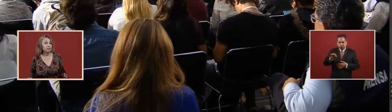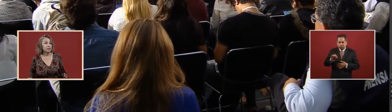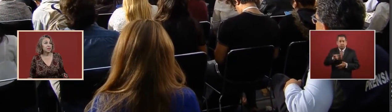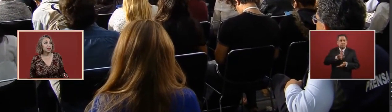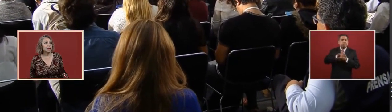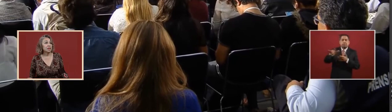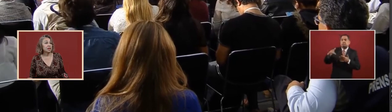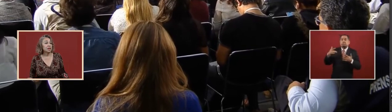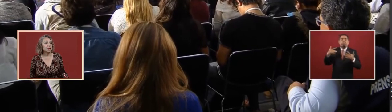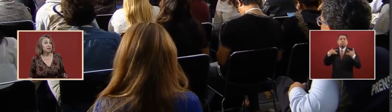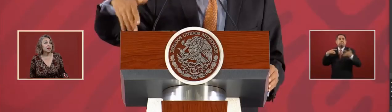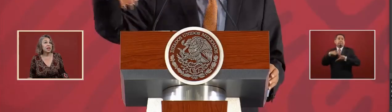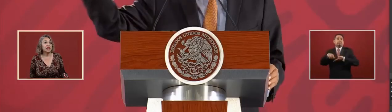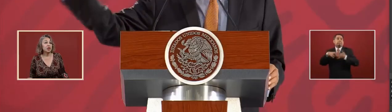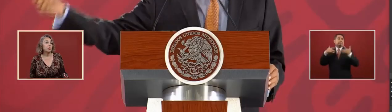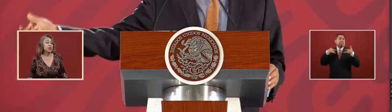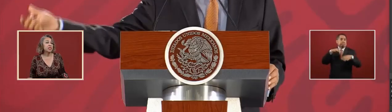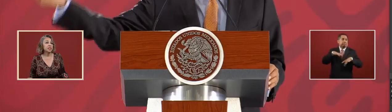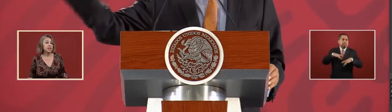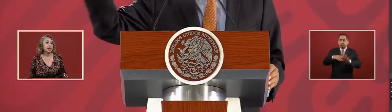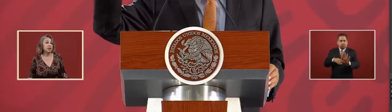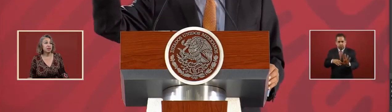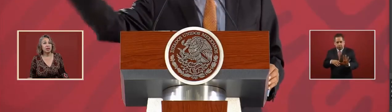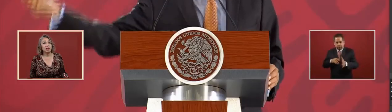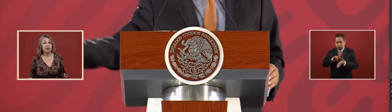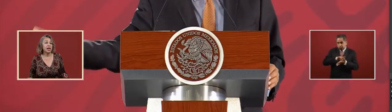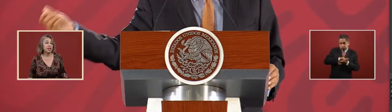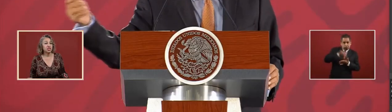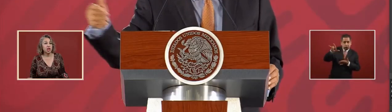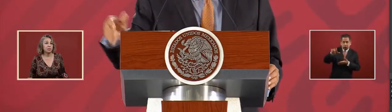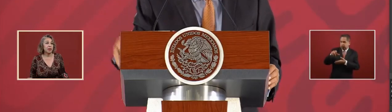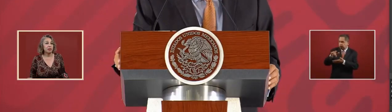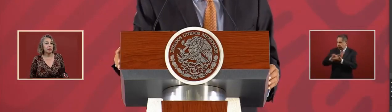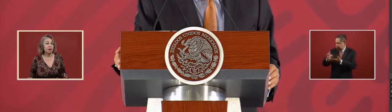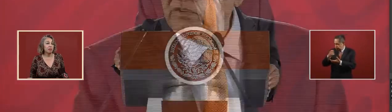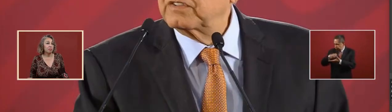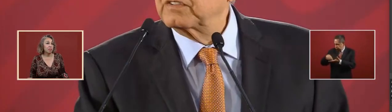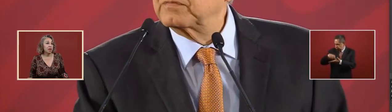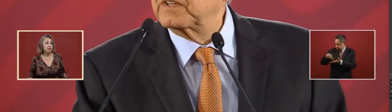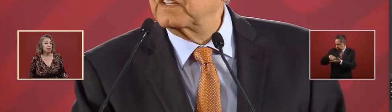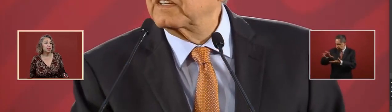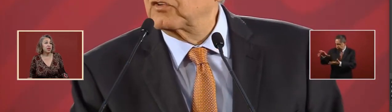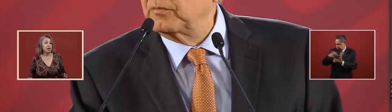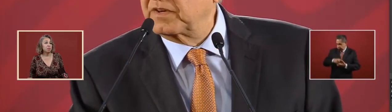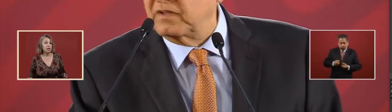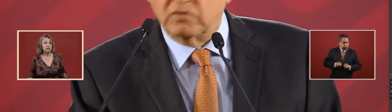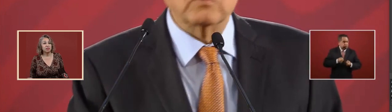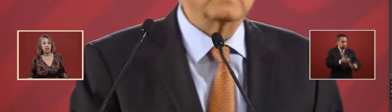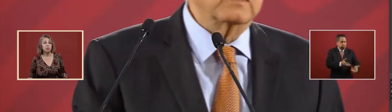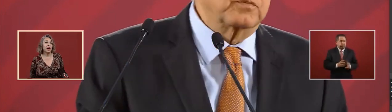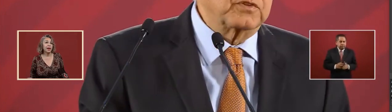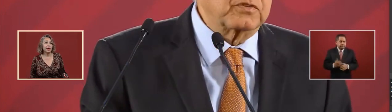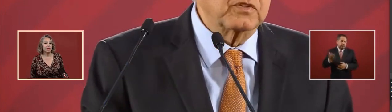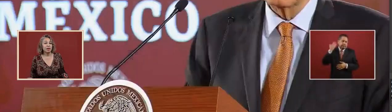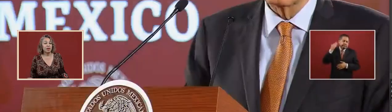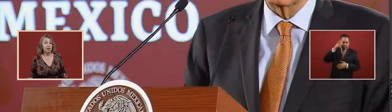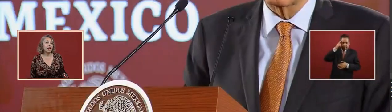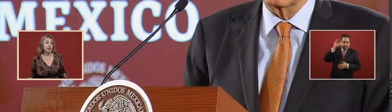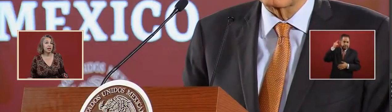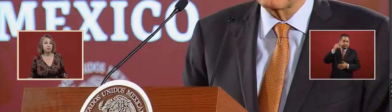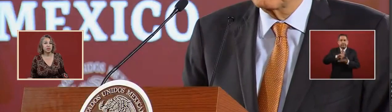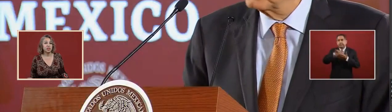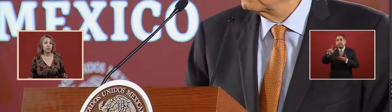ir de compras, not to go purchasing or like a shopping for the airplanes to go buying